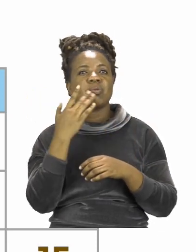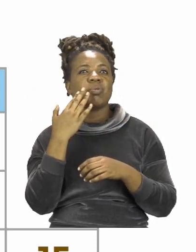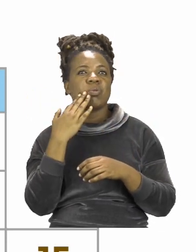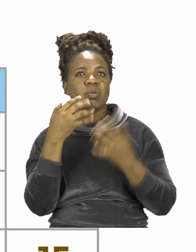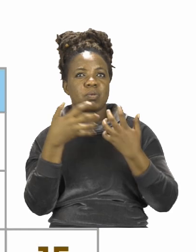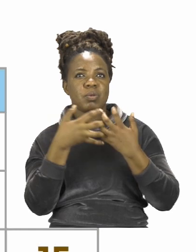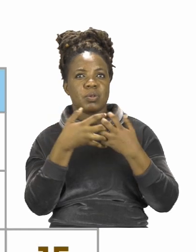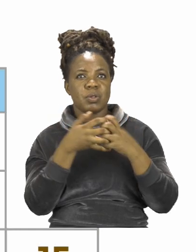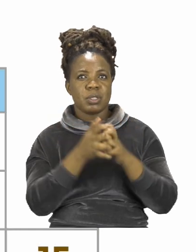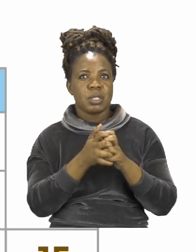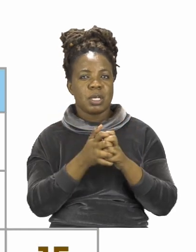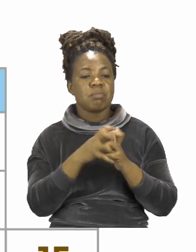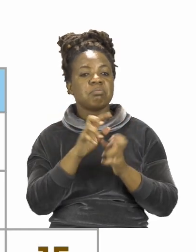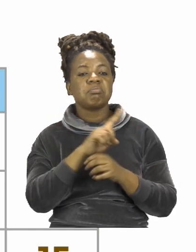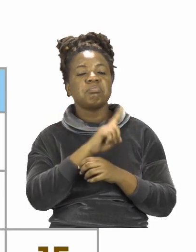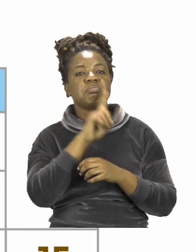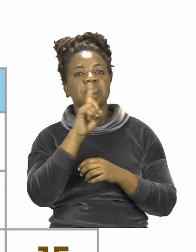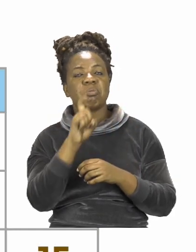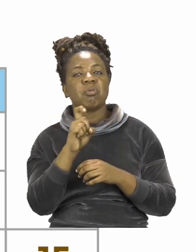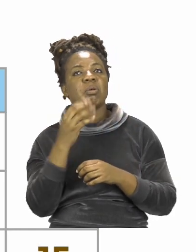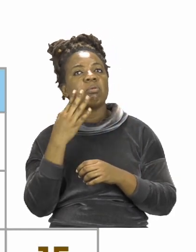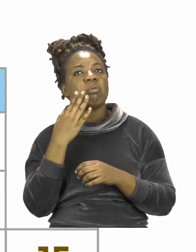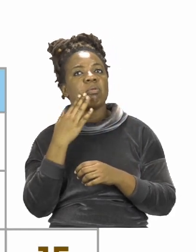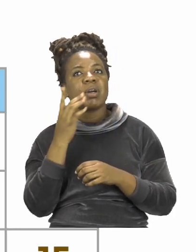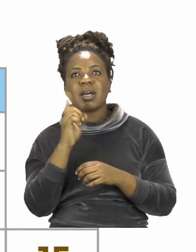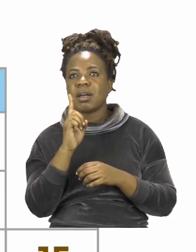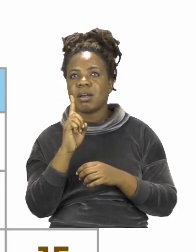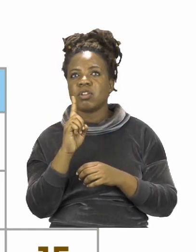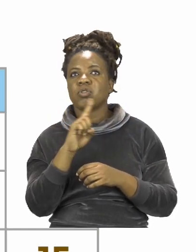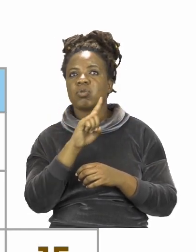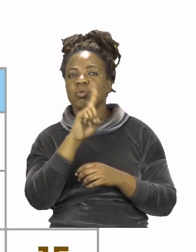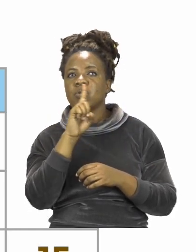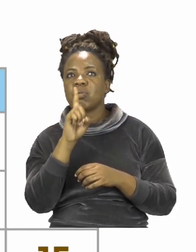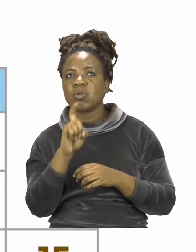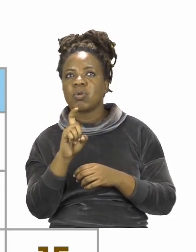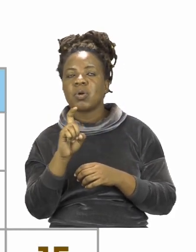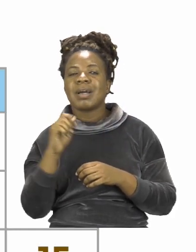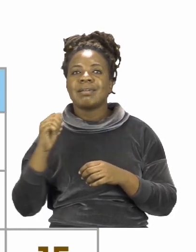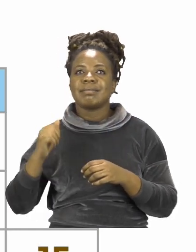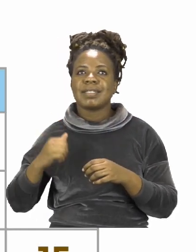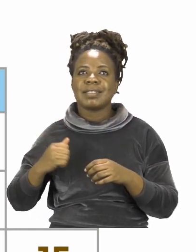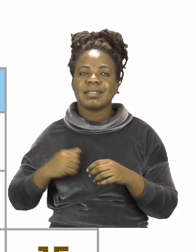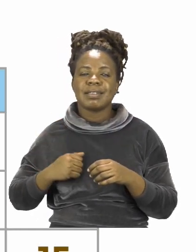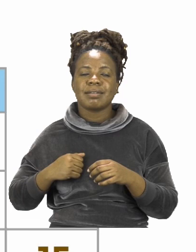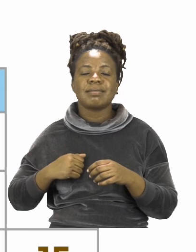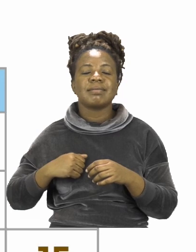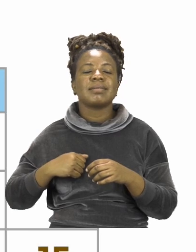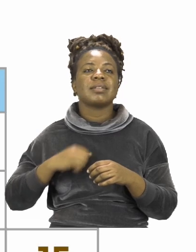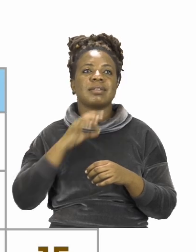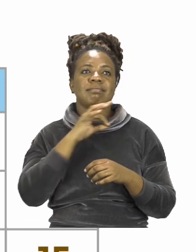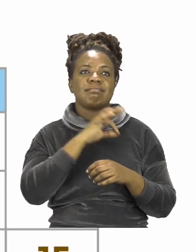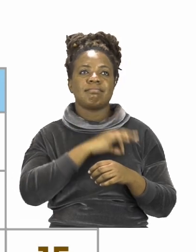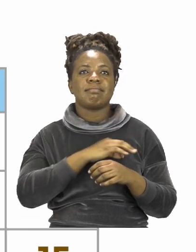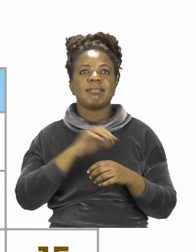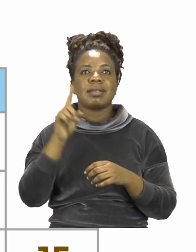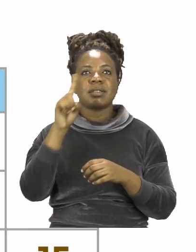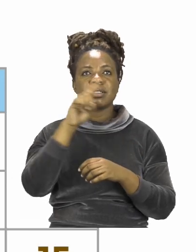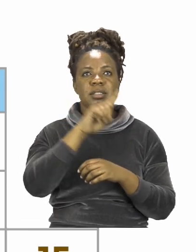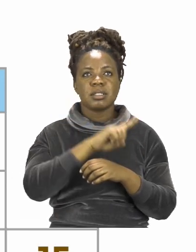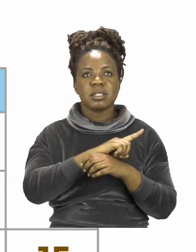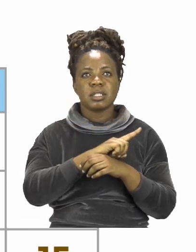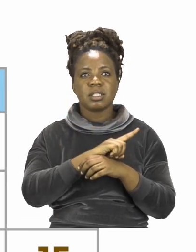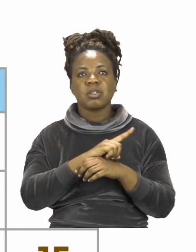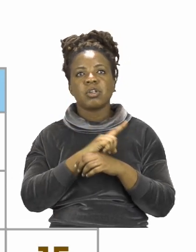us when, but rather how many days. So we need to count from the